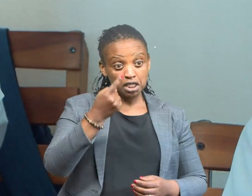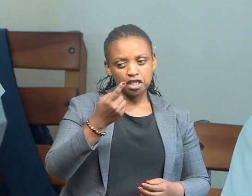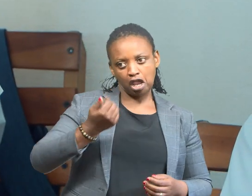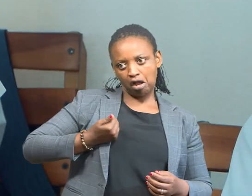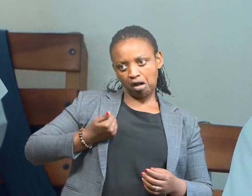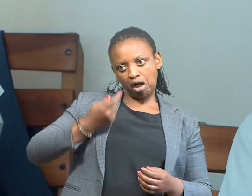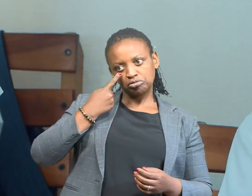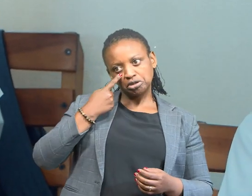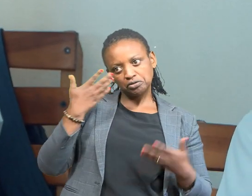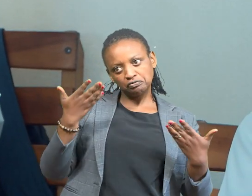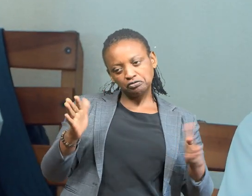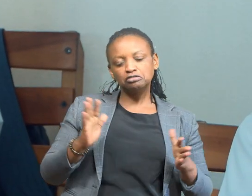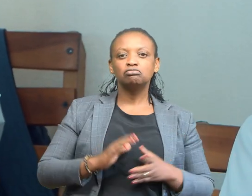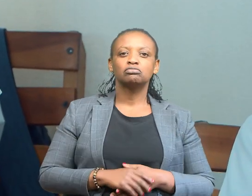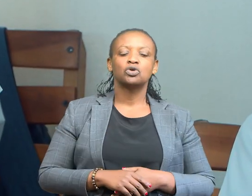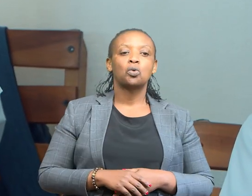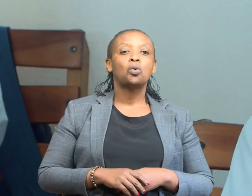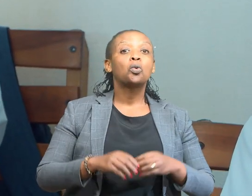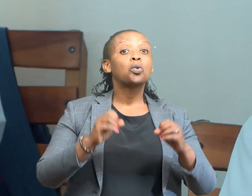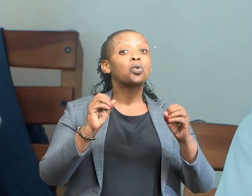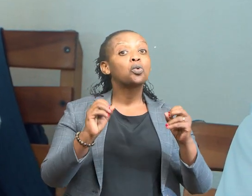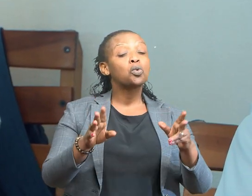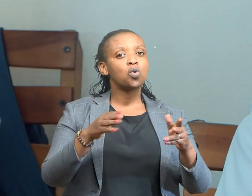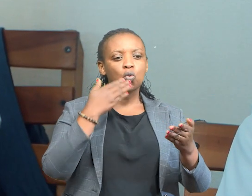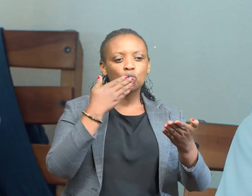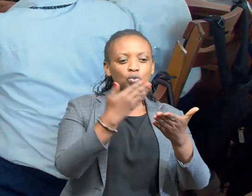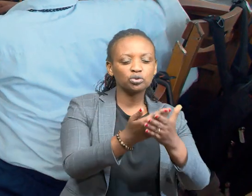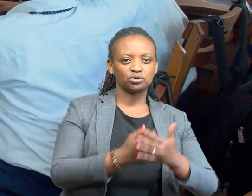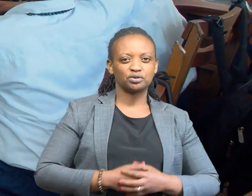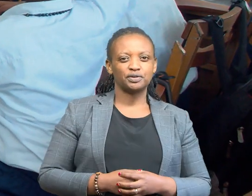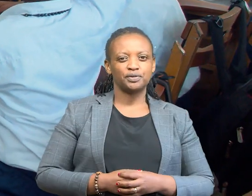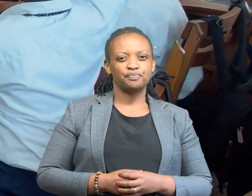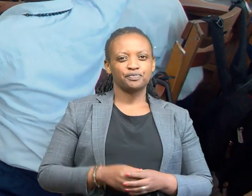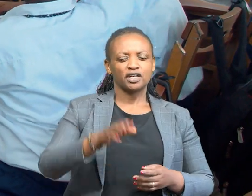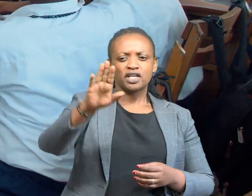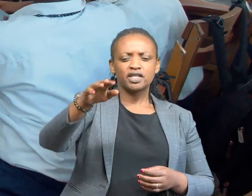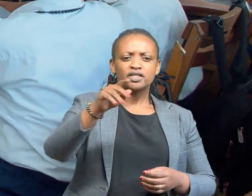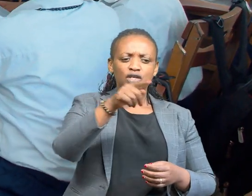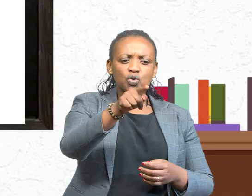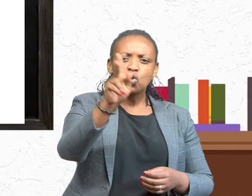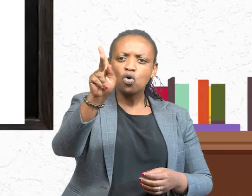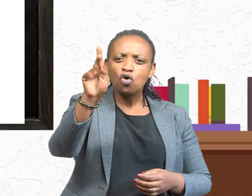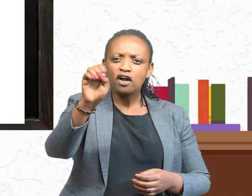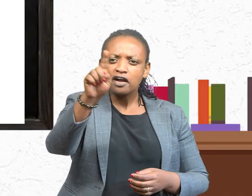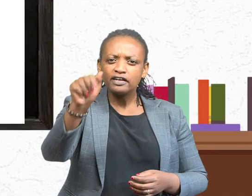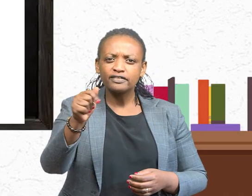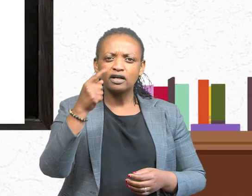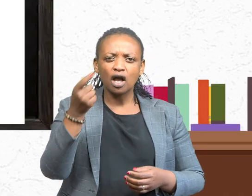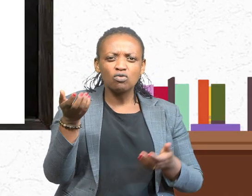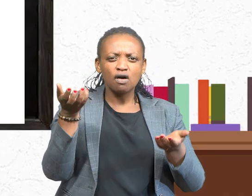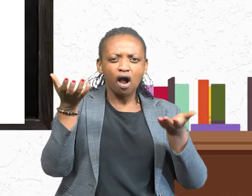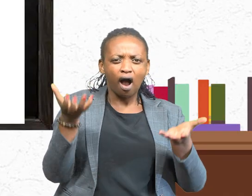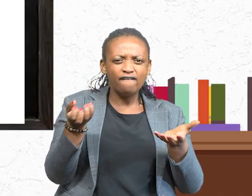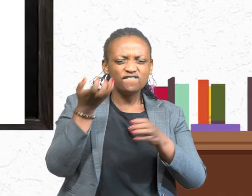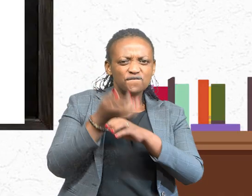a girl. You are seeing a girl. Wonderful. Suppose you are Keza and you are holding